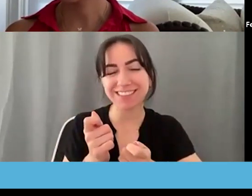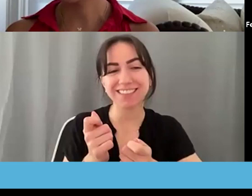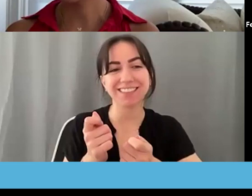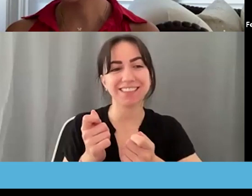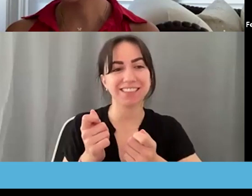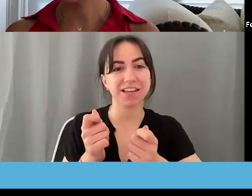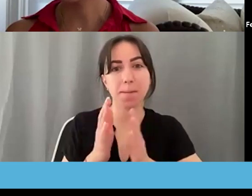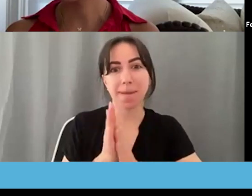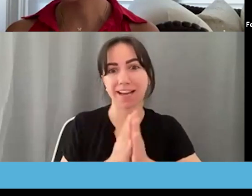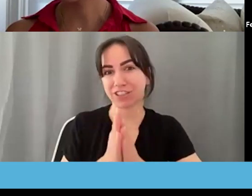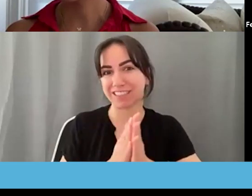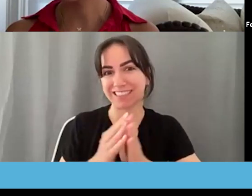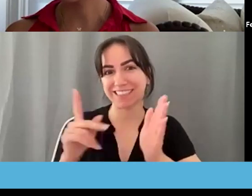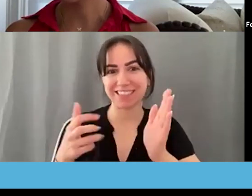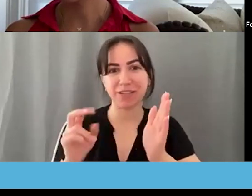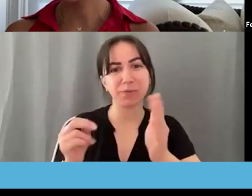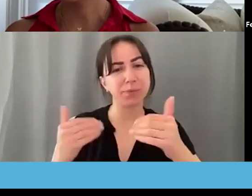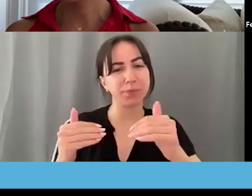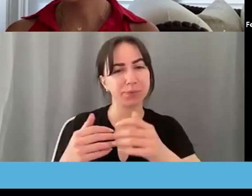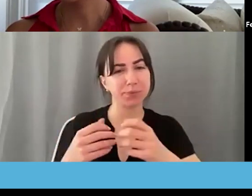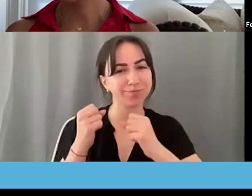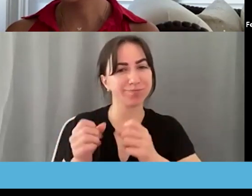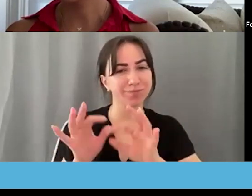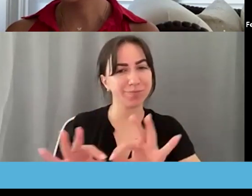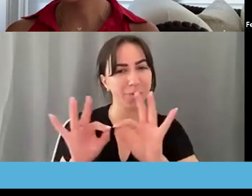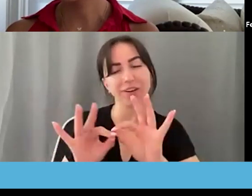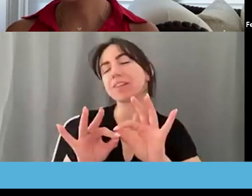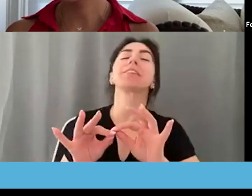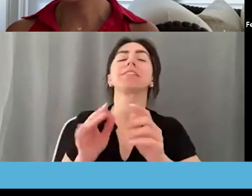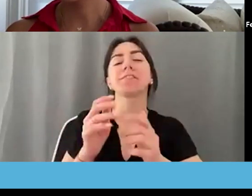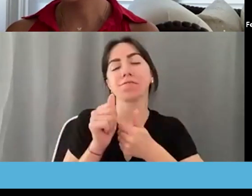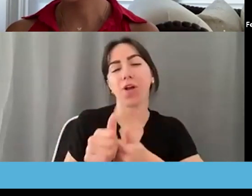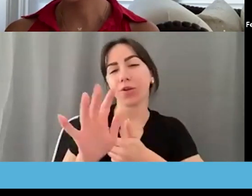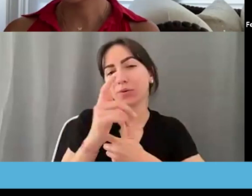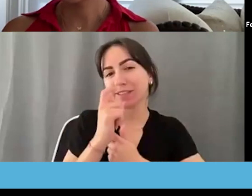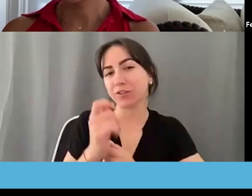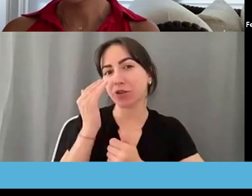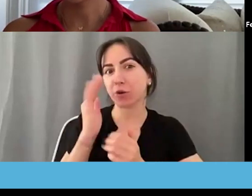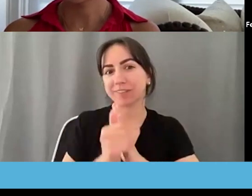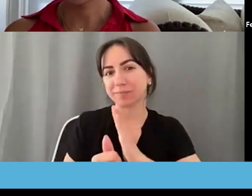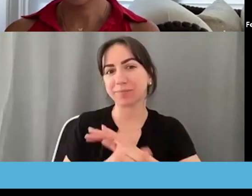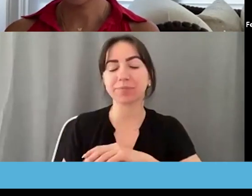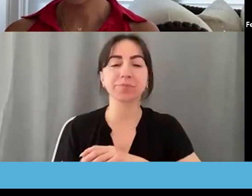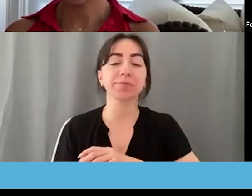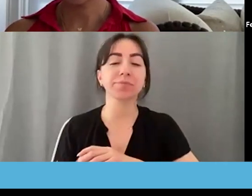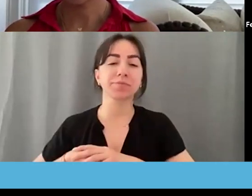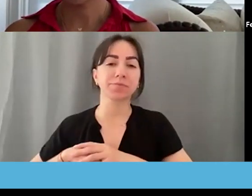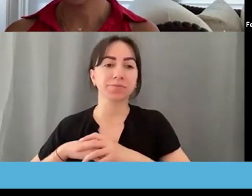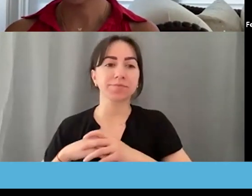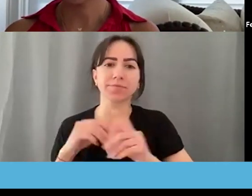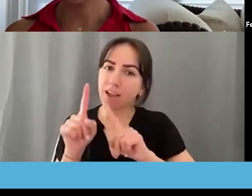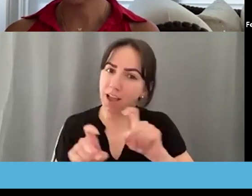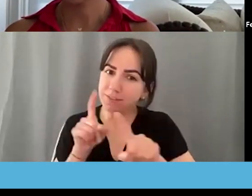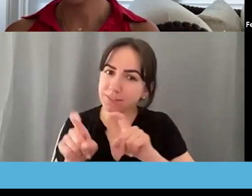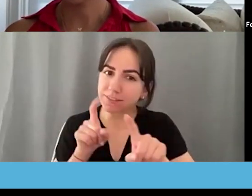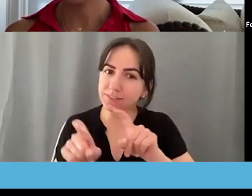magical word passion, there's something to it. So follow your interests and know your strengths. Ask